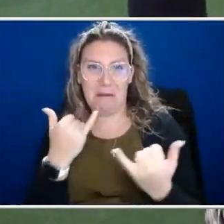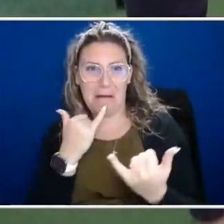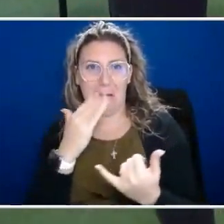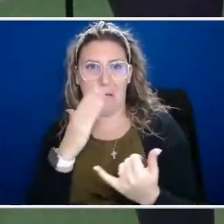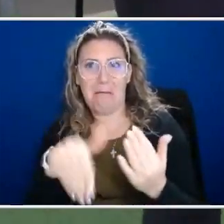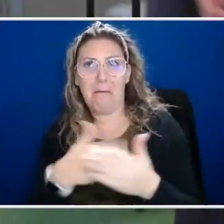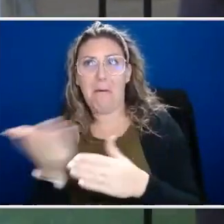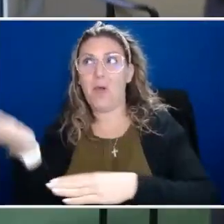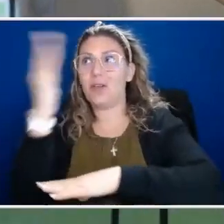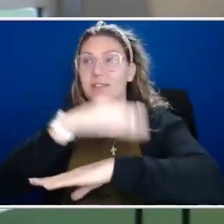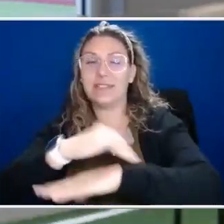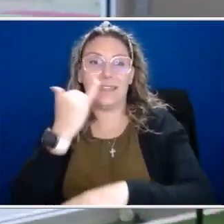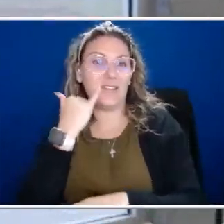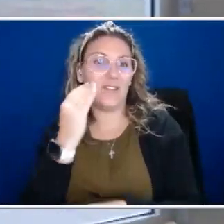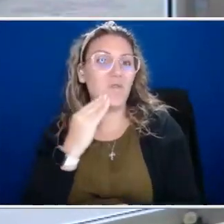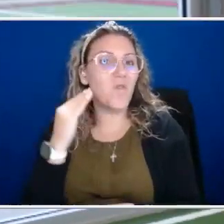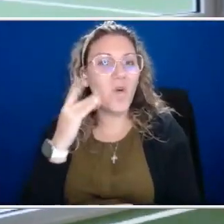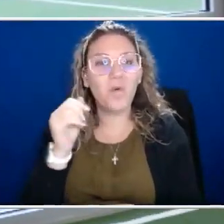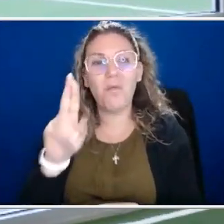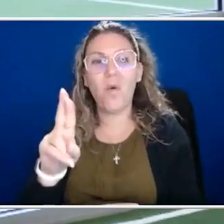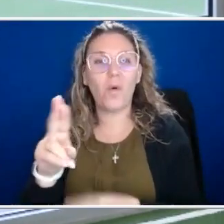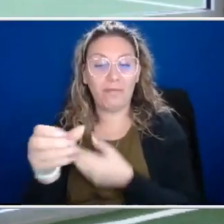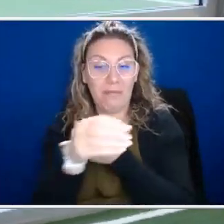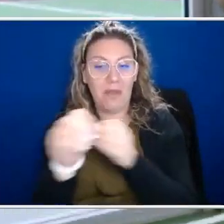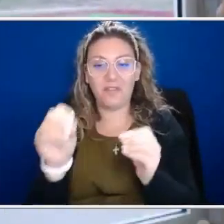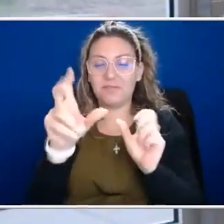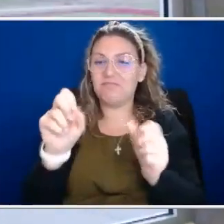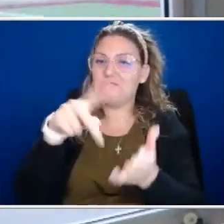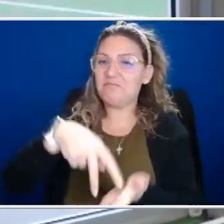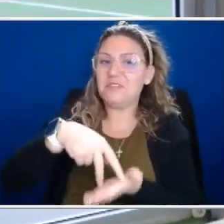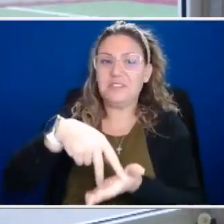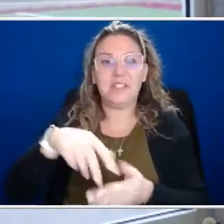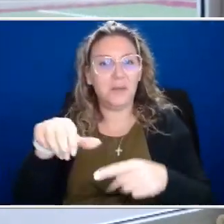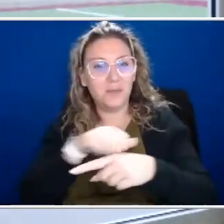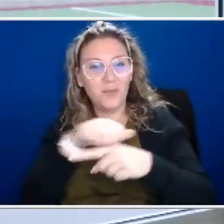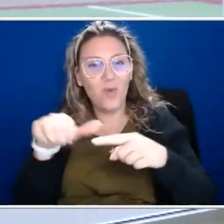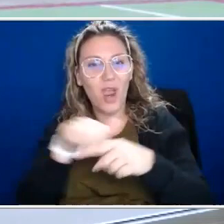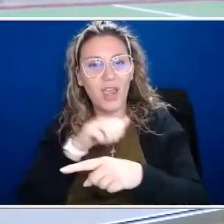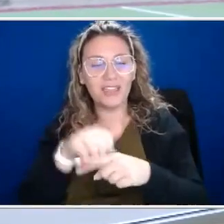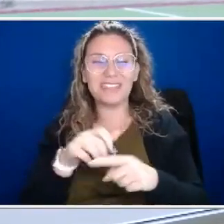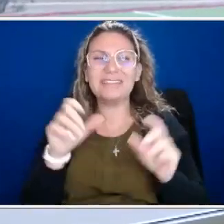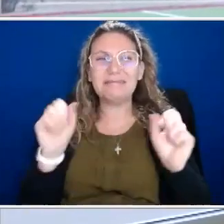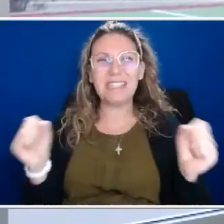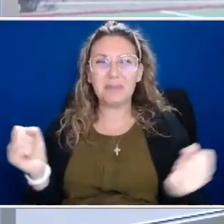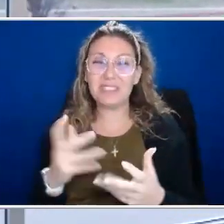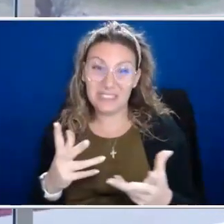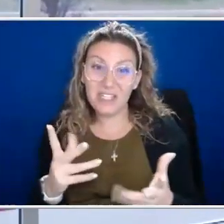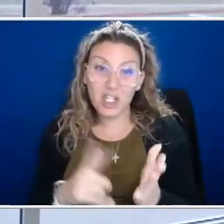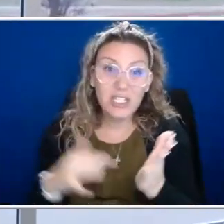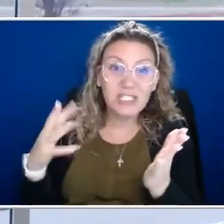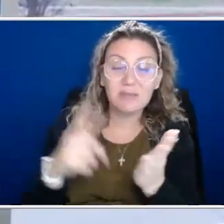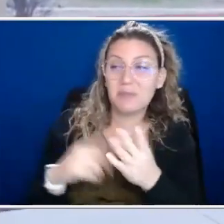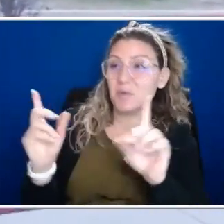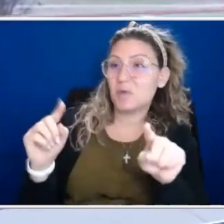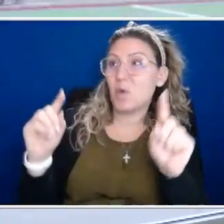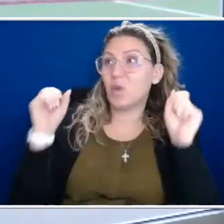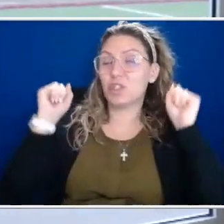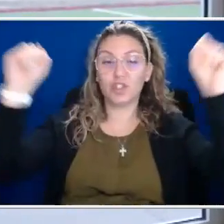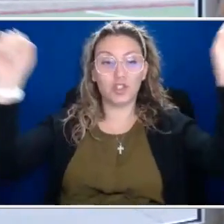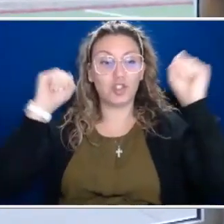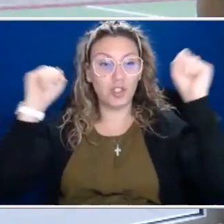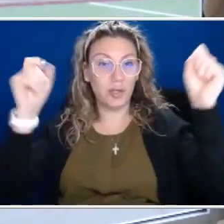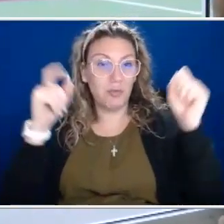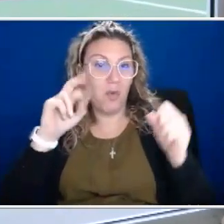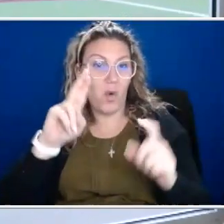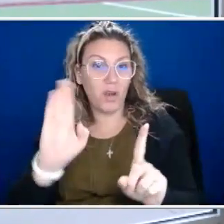the office, you can just stand and practice these. And sometimes it can be intimidating to go to a gym or to try to convince,